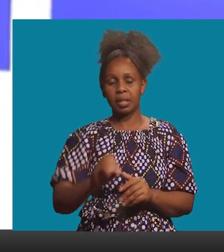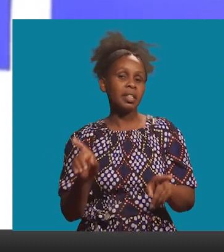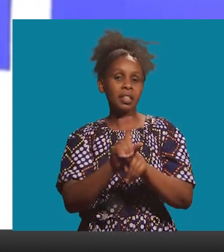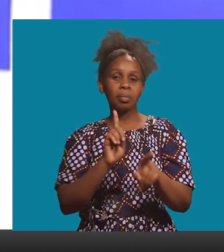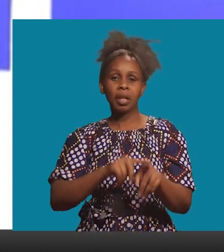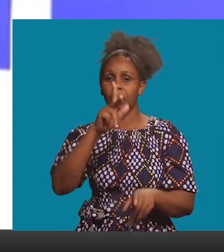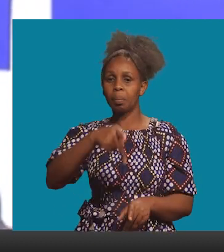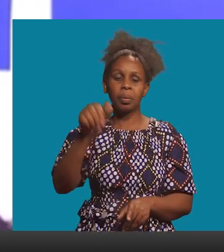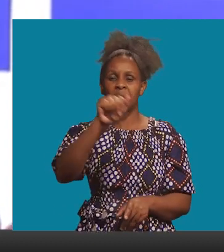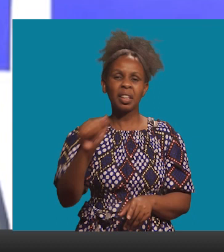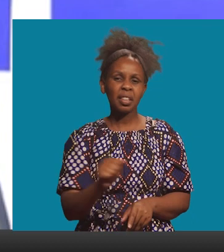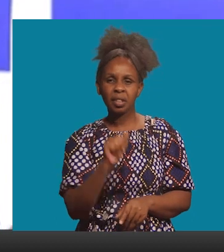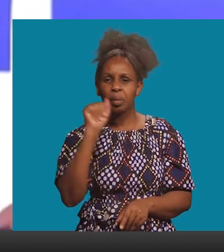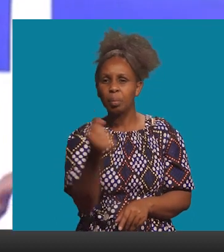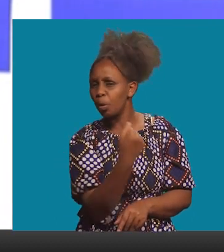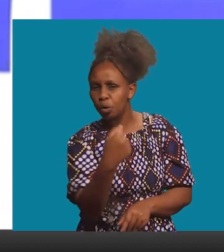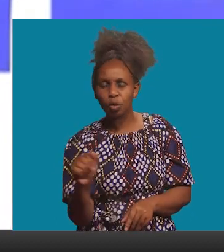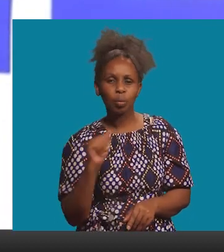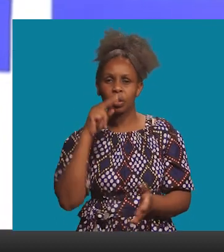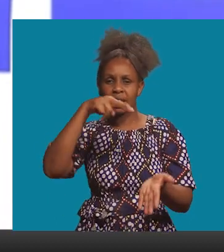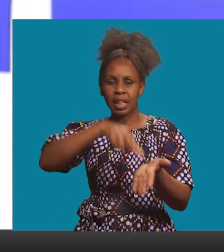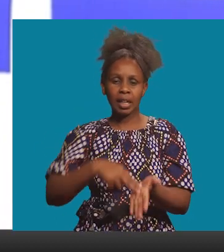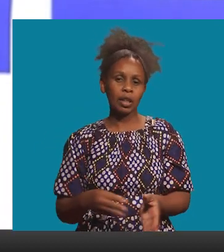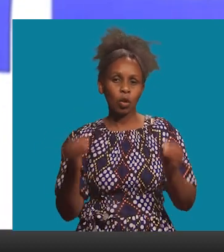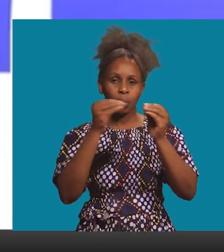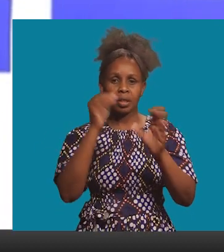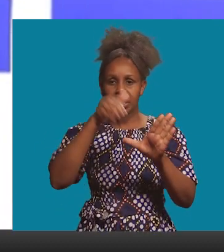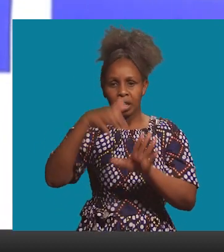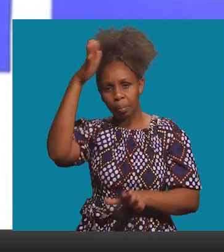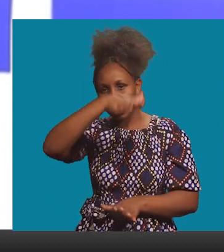not even stand before the Committee of Parliament to justify that.